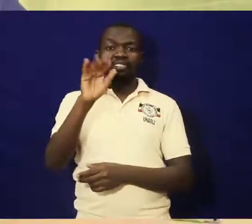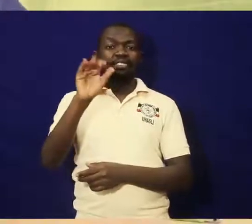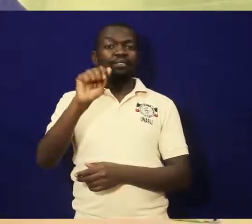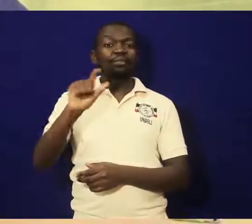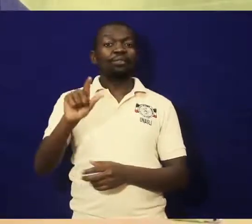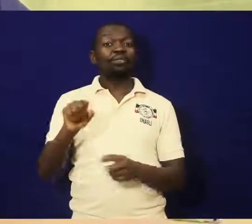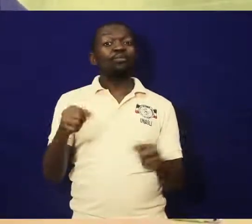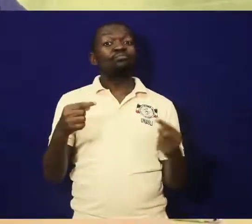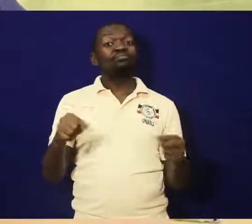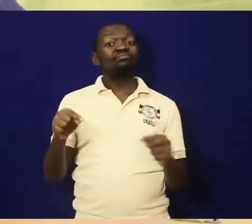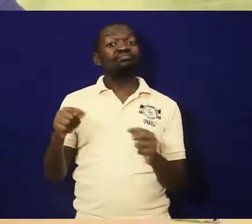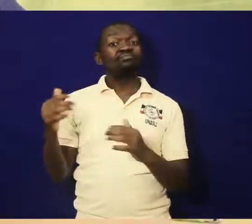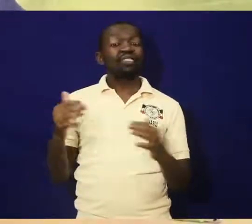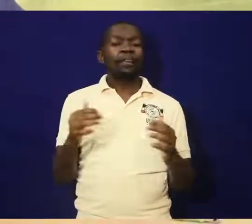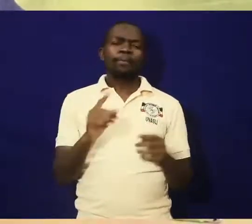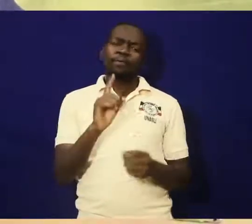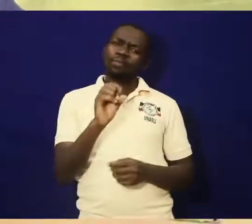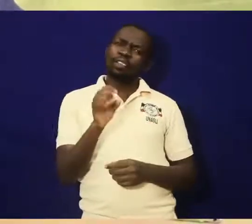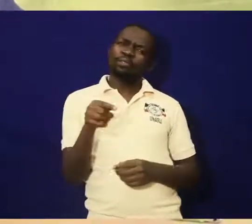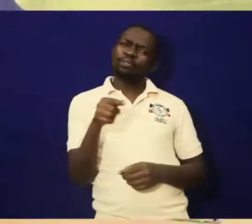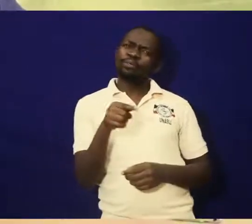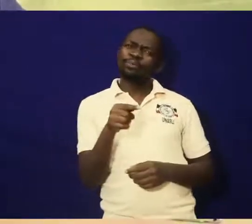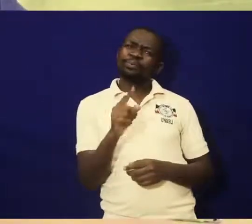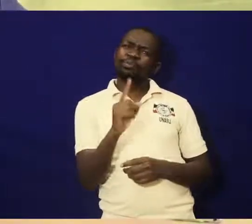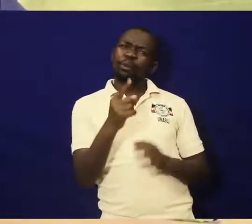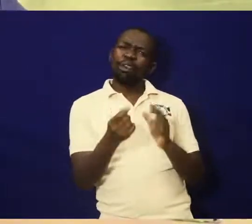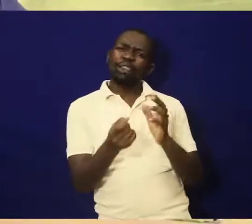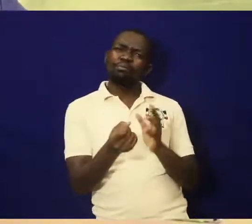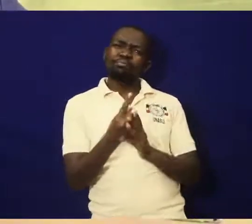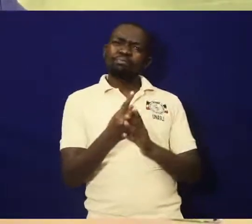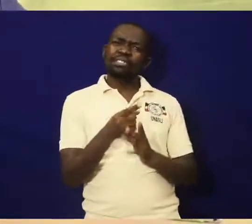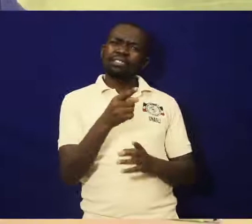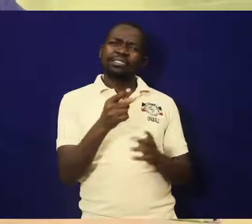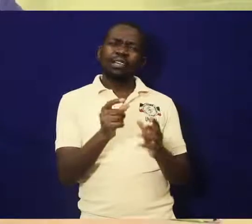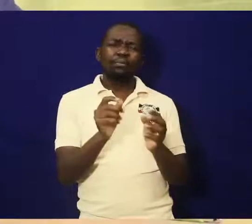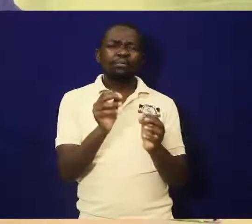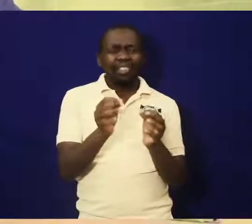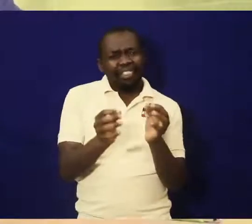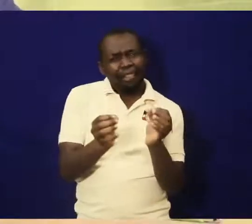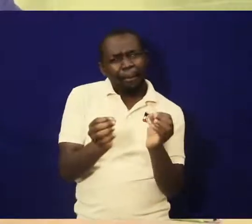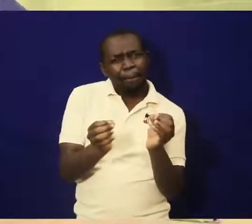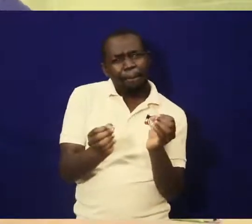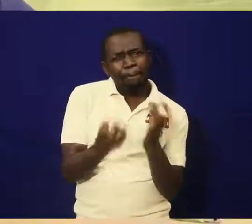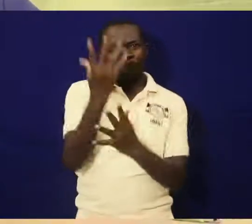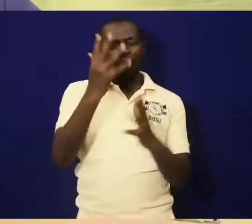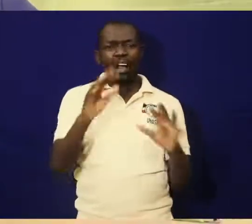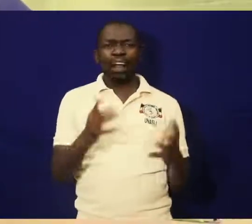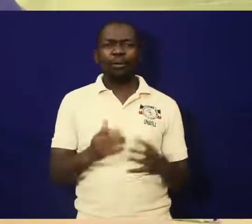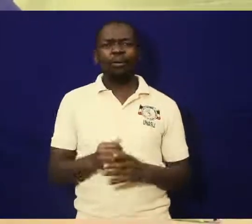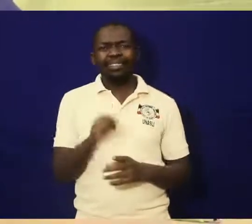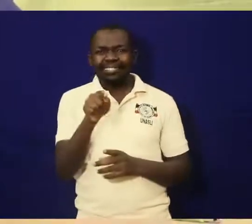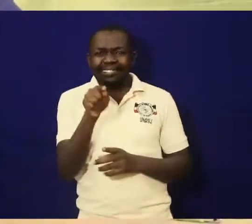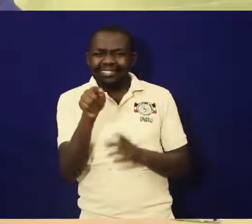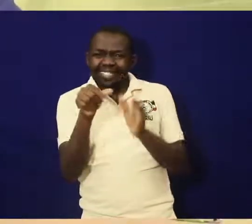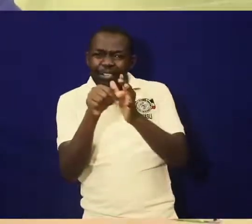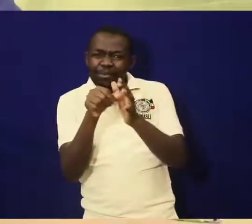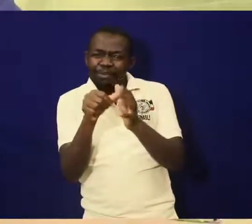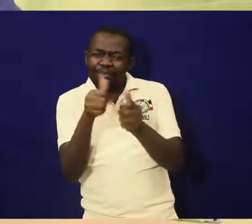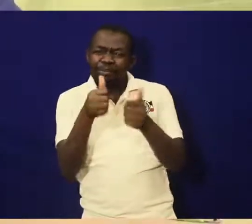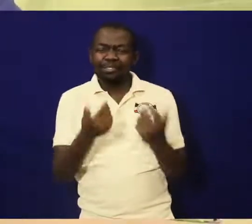Now, what was the one incident that sparked off the war?